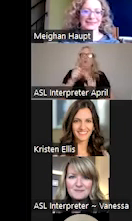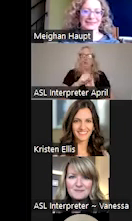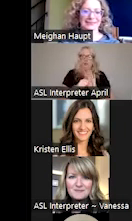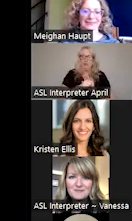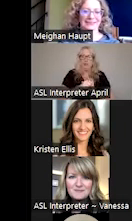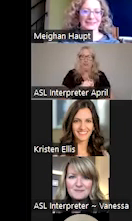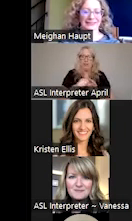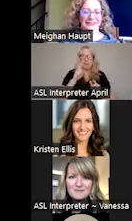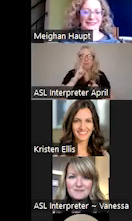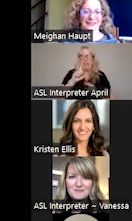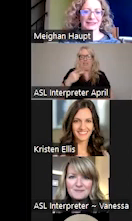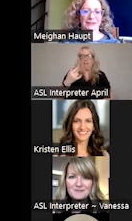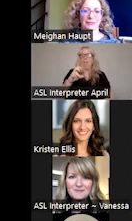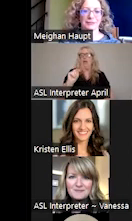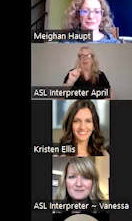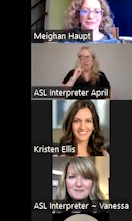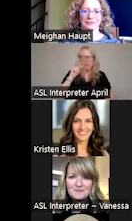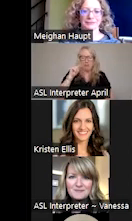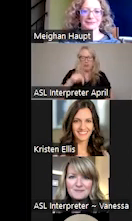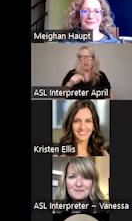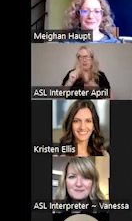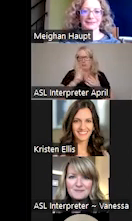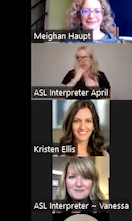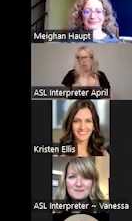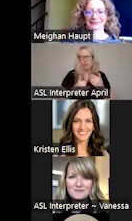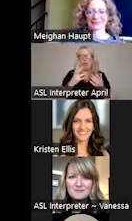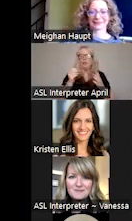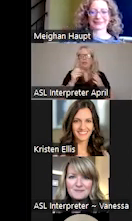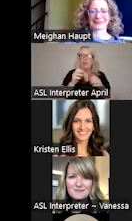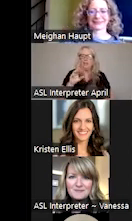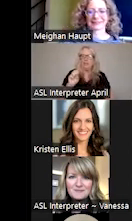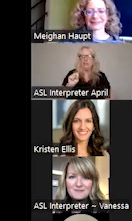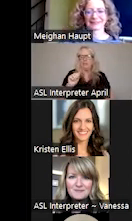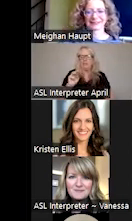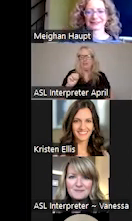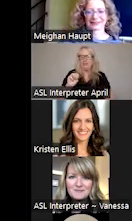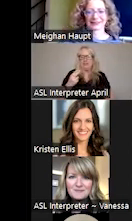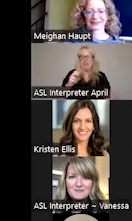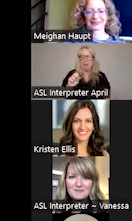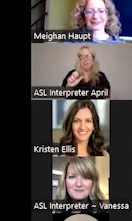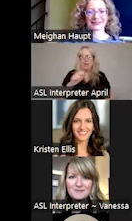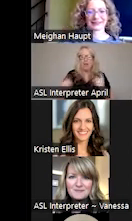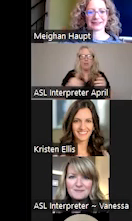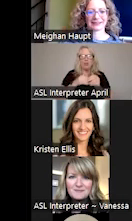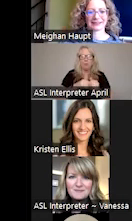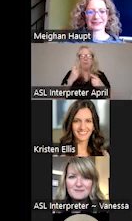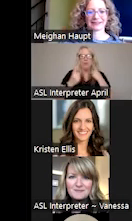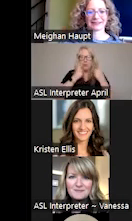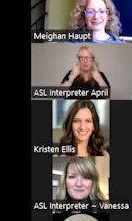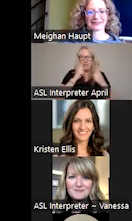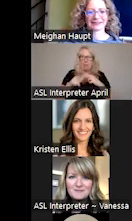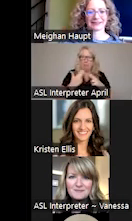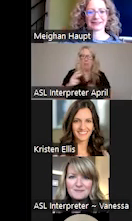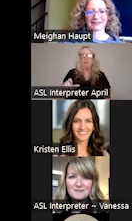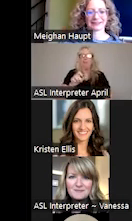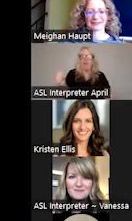piloting this project, and also across SAMHSA and the 988 leadership, they're thinking about if there are any other slices